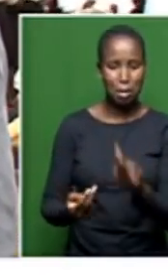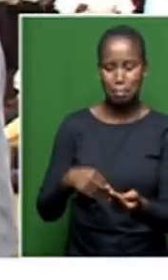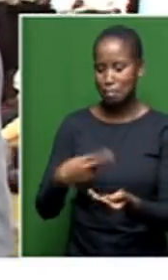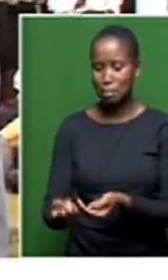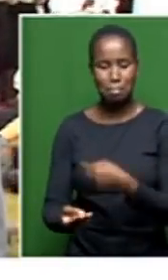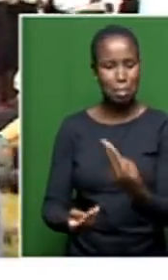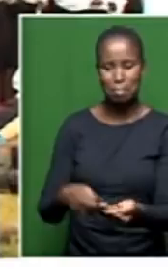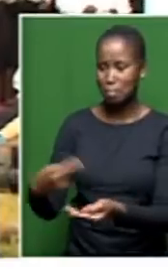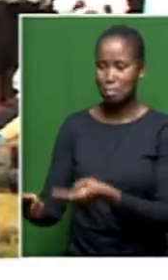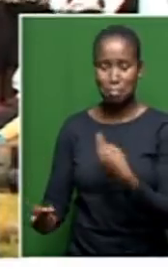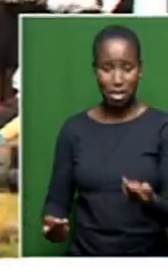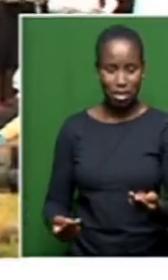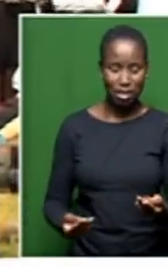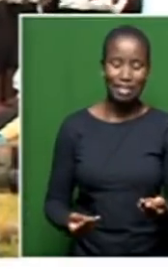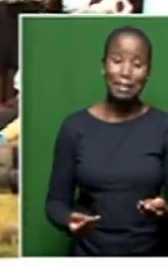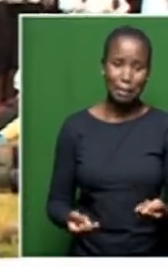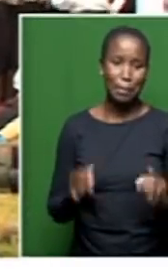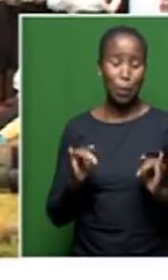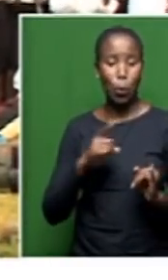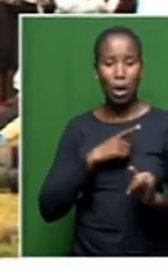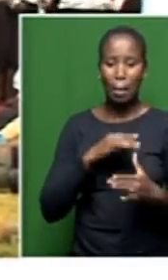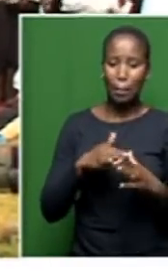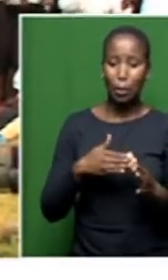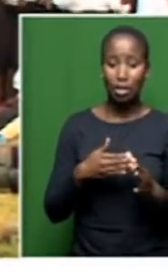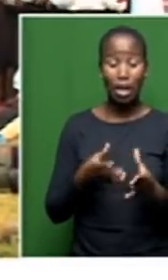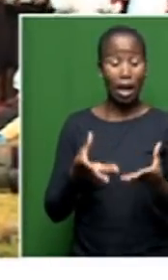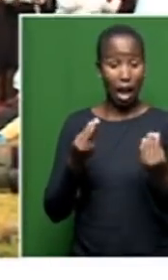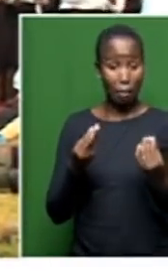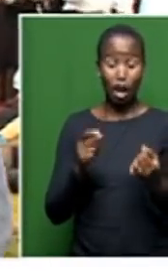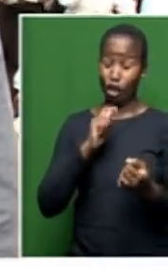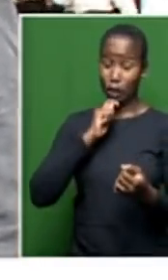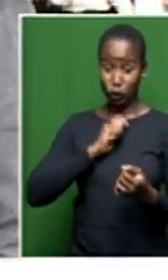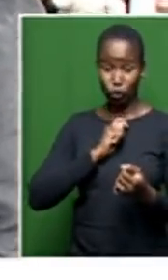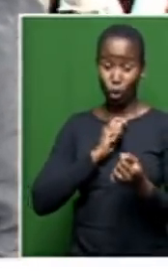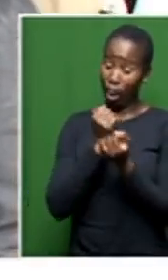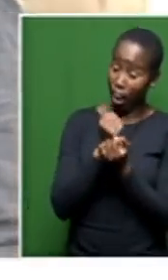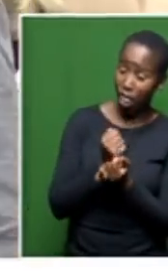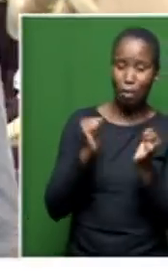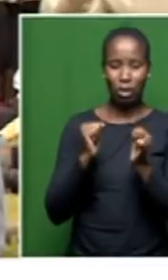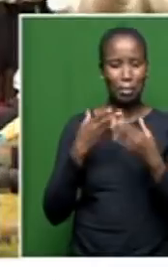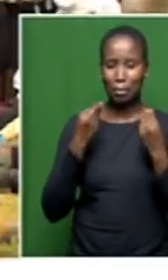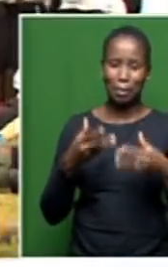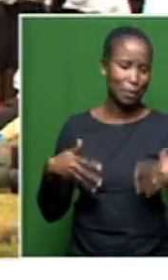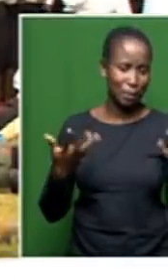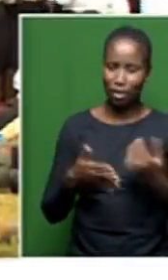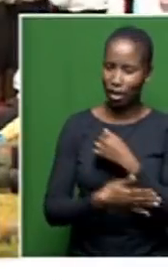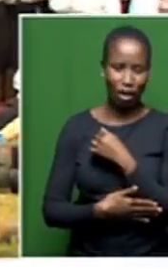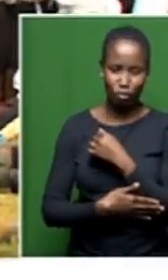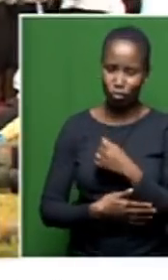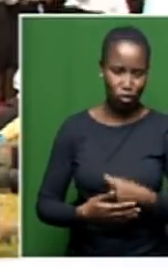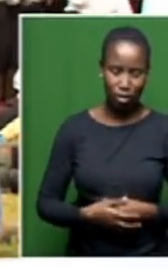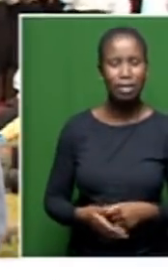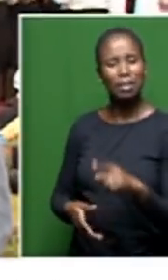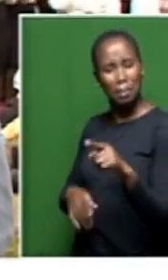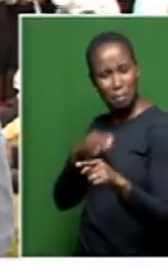vain, because we have not attained true liberation in this country. By attaining a true liberation, what do you mean?